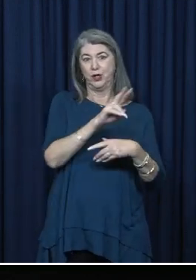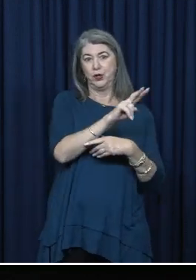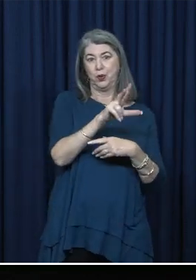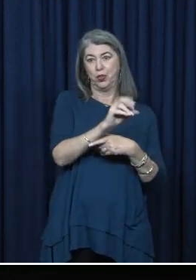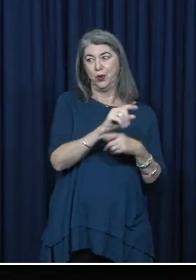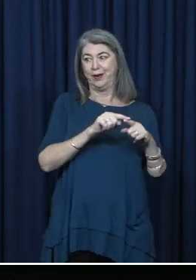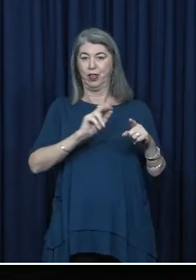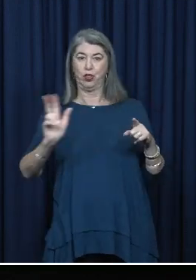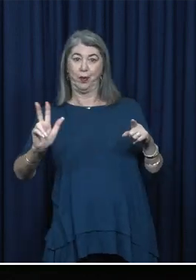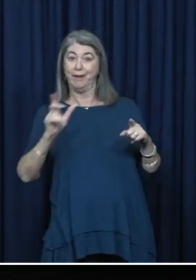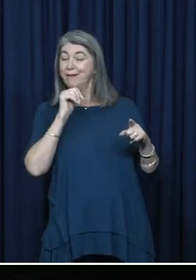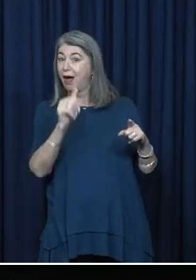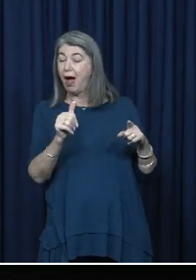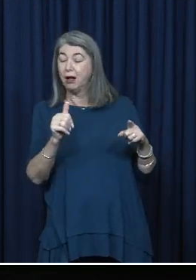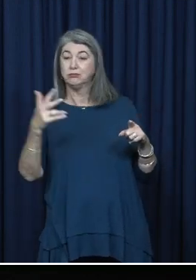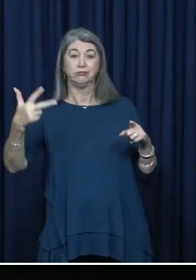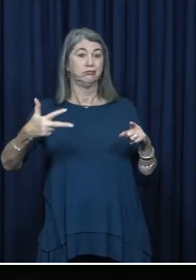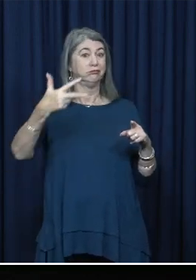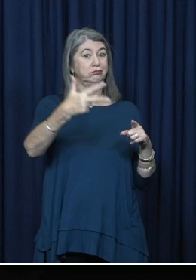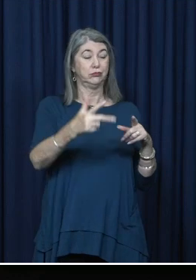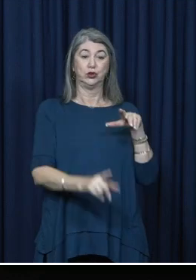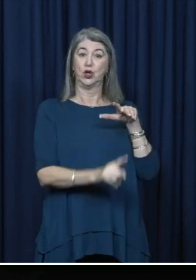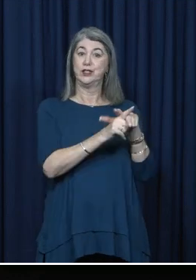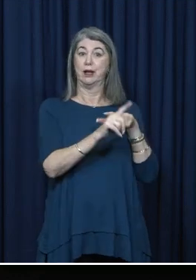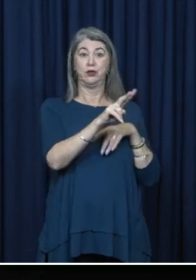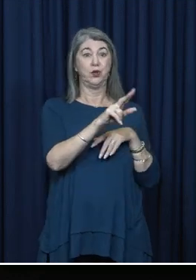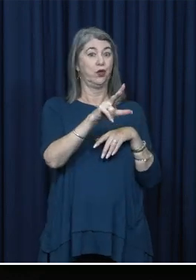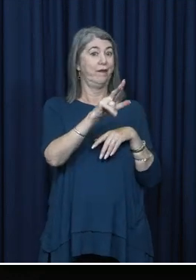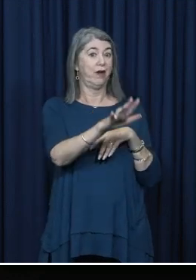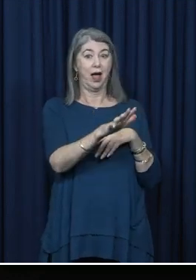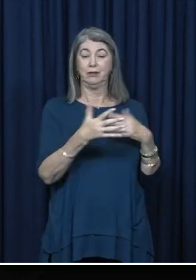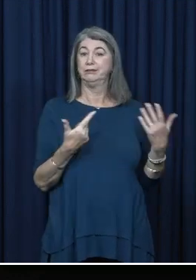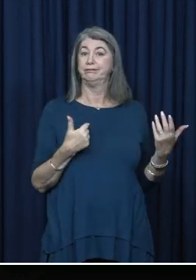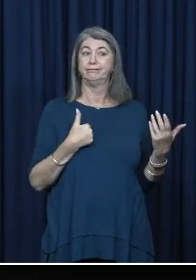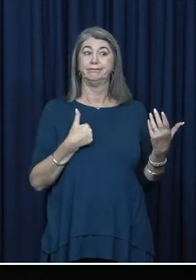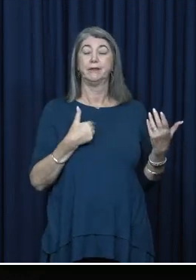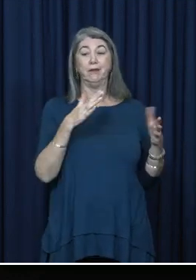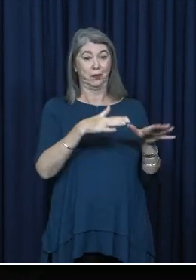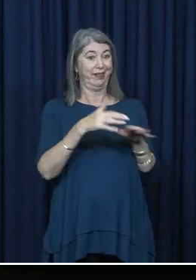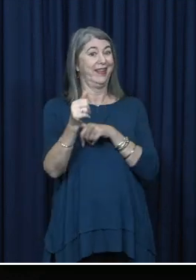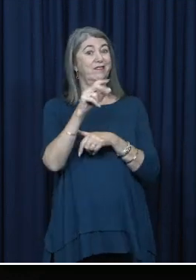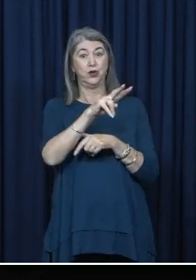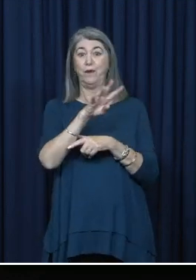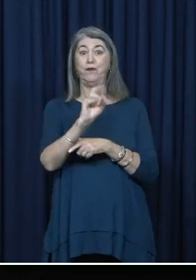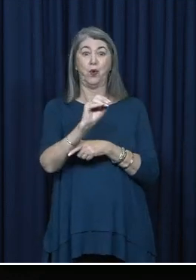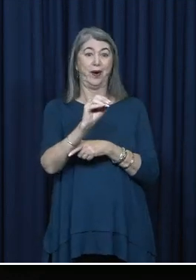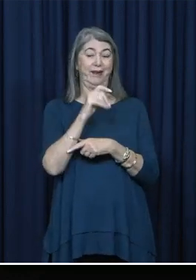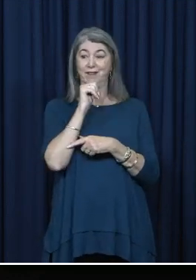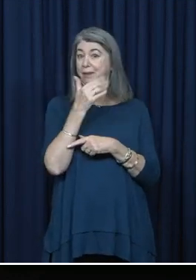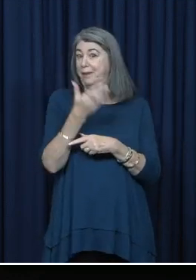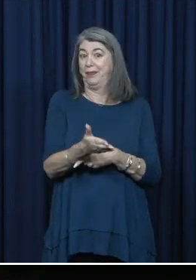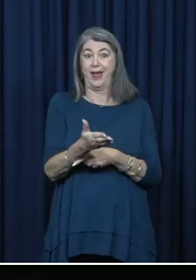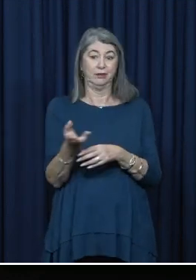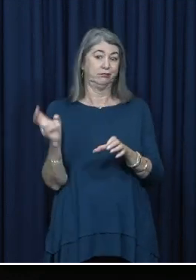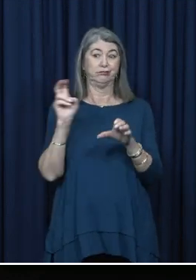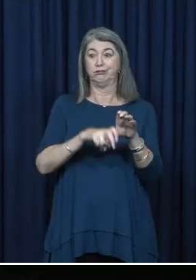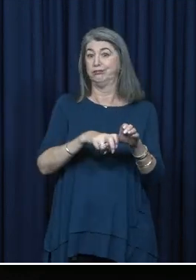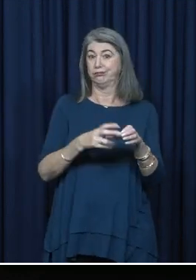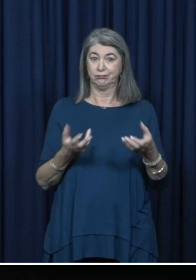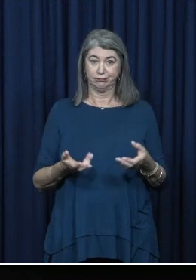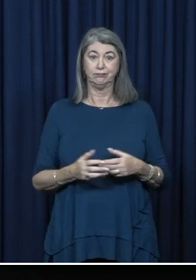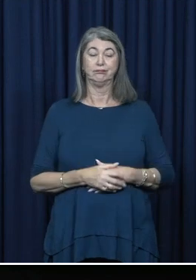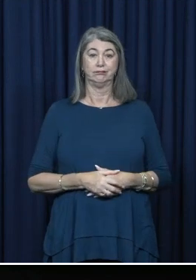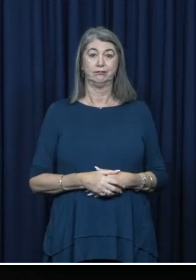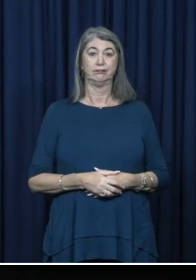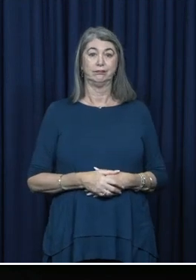o'clock. Otherwise, if the van shows up at 2:35, it's going to leave at 2:40 if I'm not there to board the vehicle.